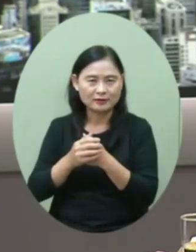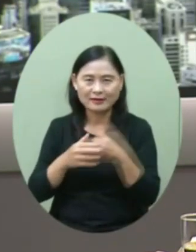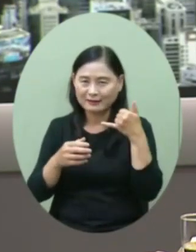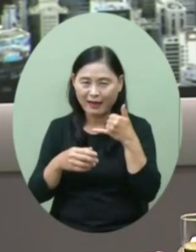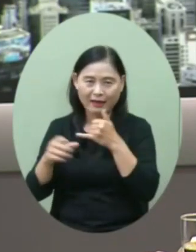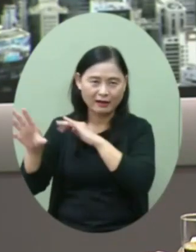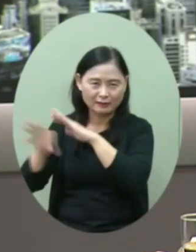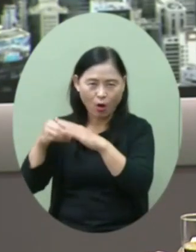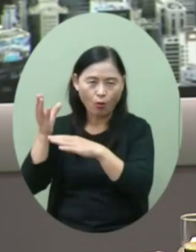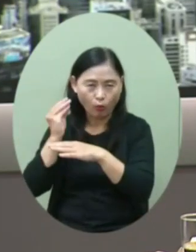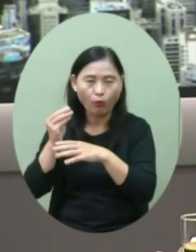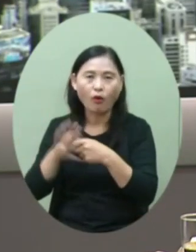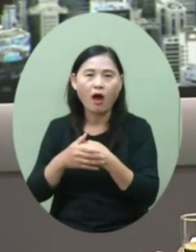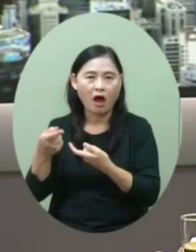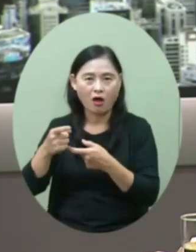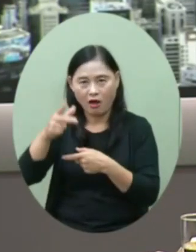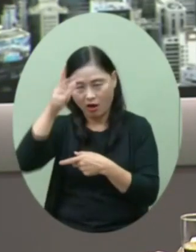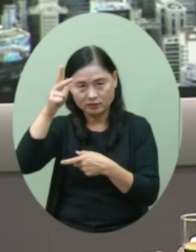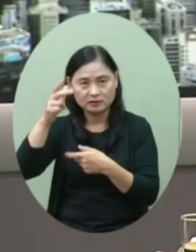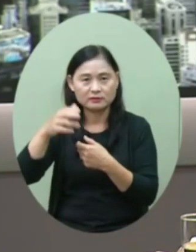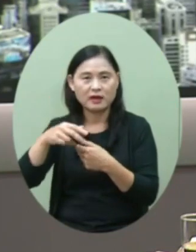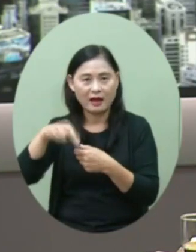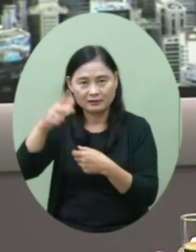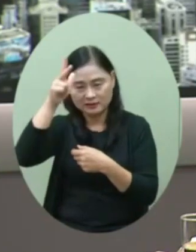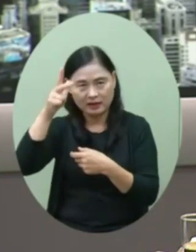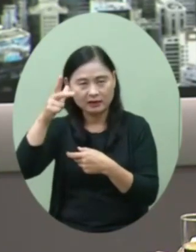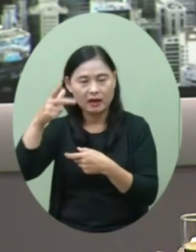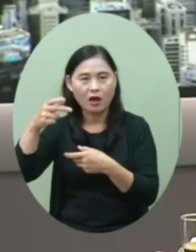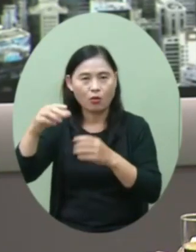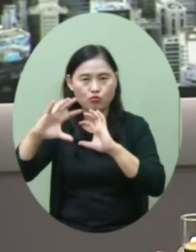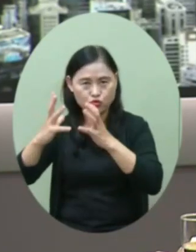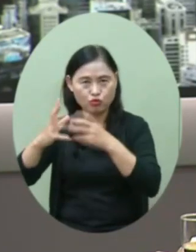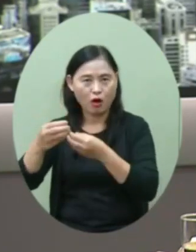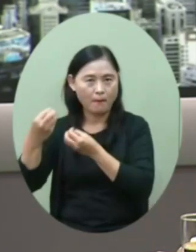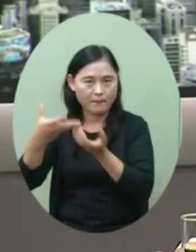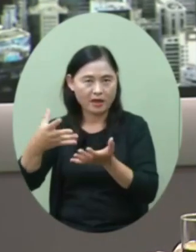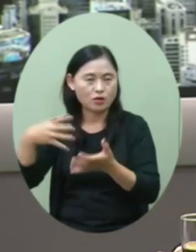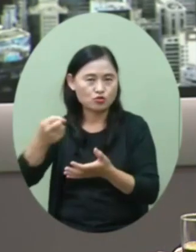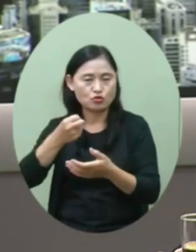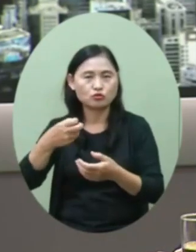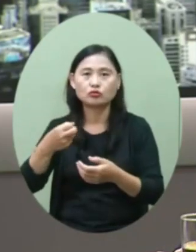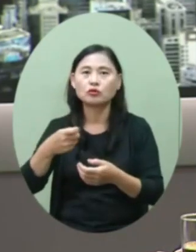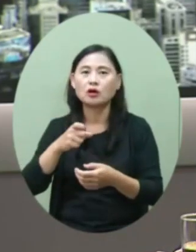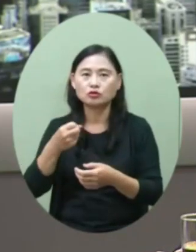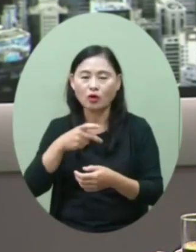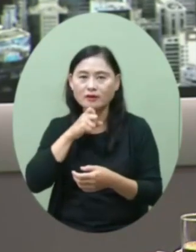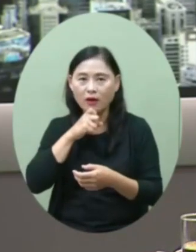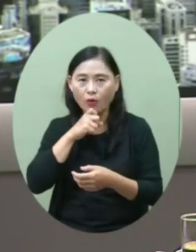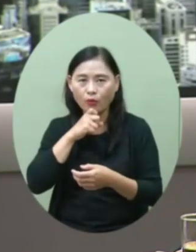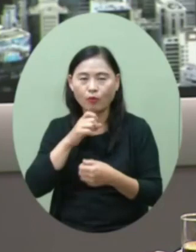security, interception of communications will be authorized by the executive, and for it